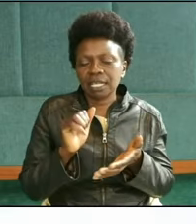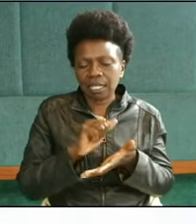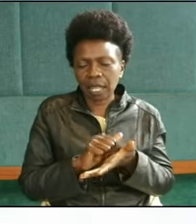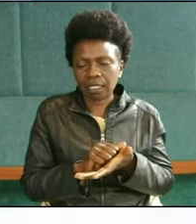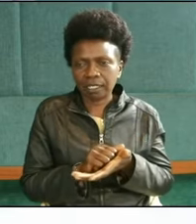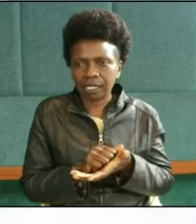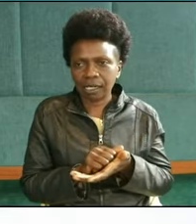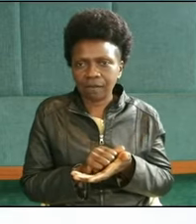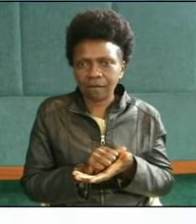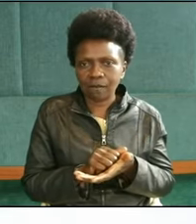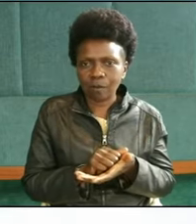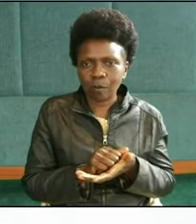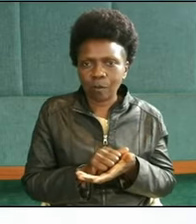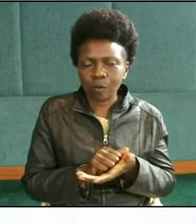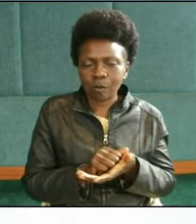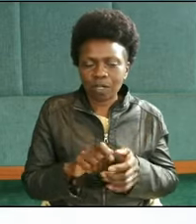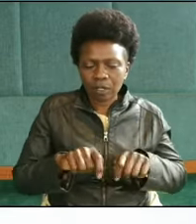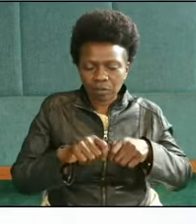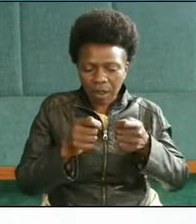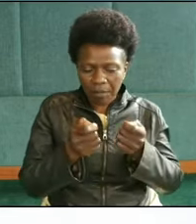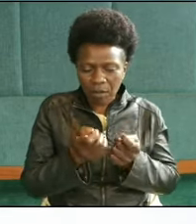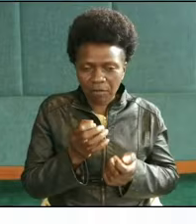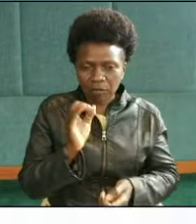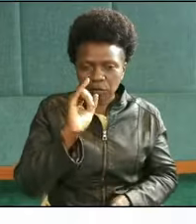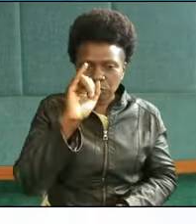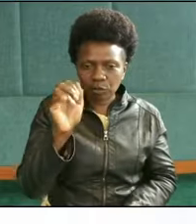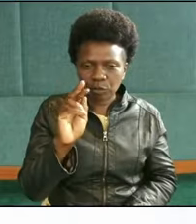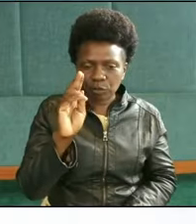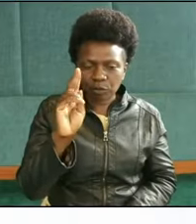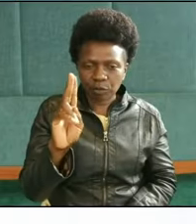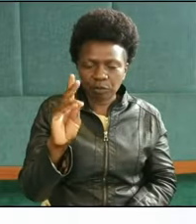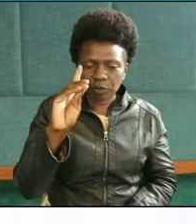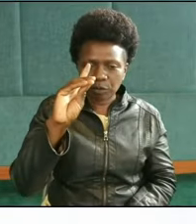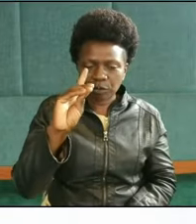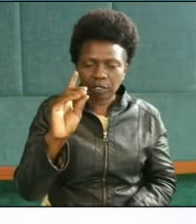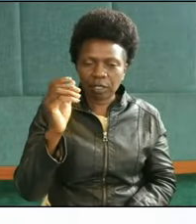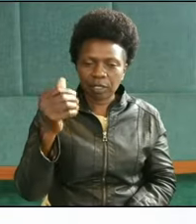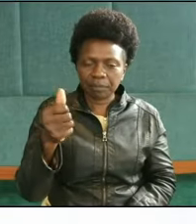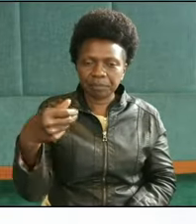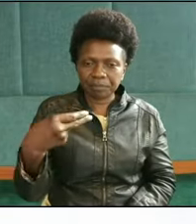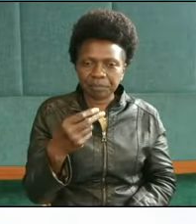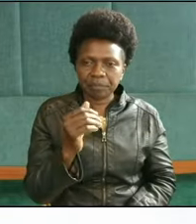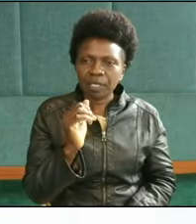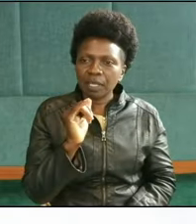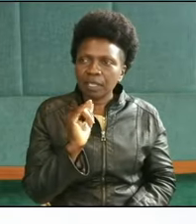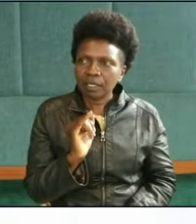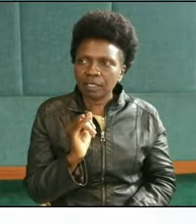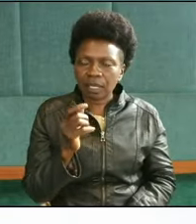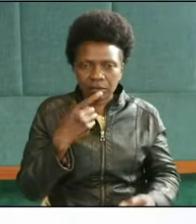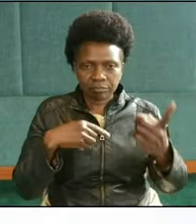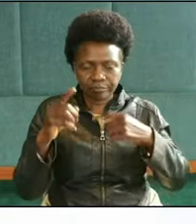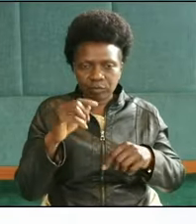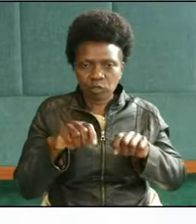That the tribe of Judah is a kingly tribe. There will be no